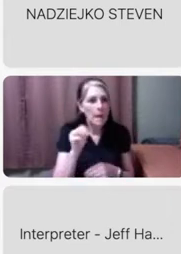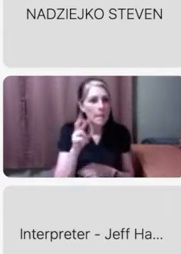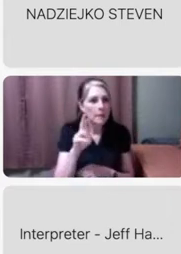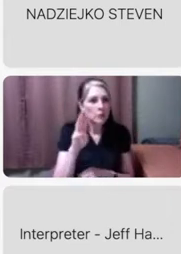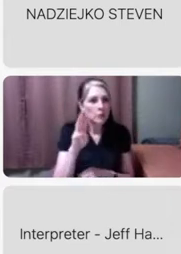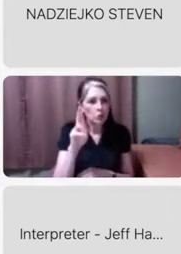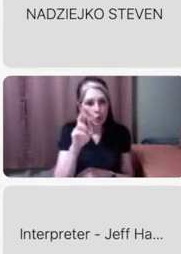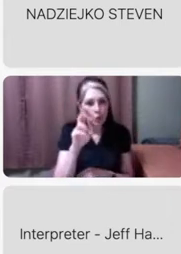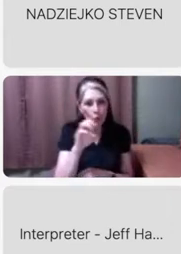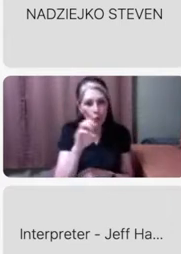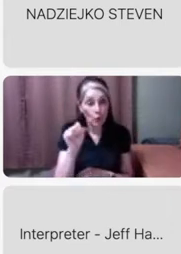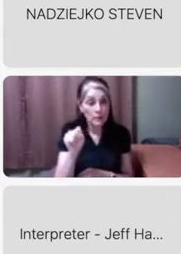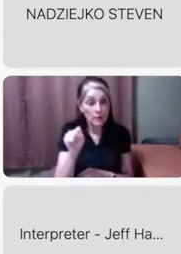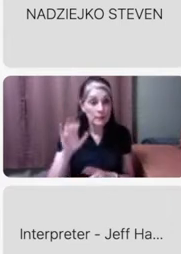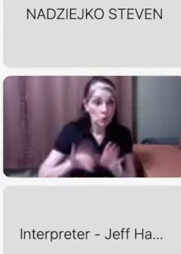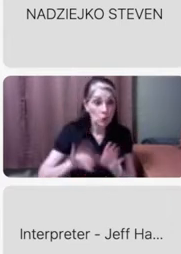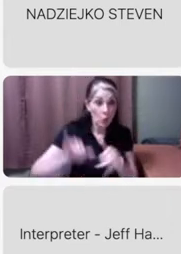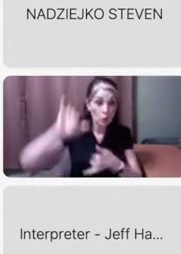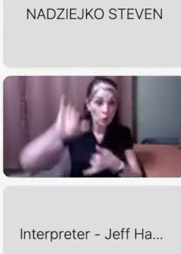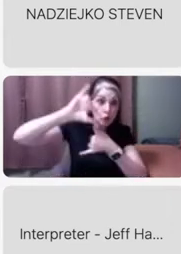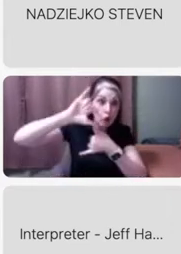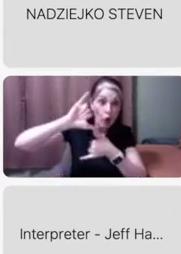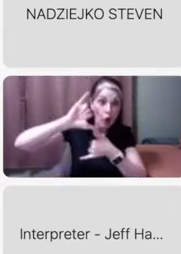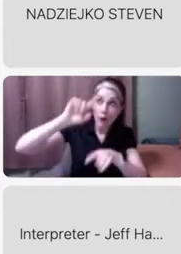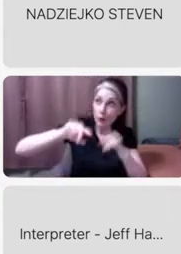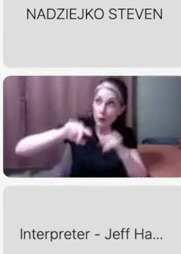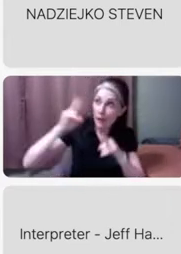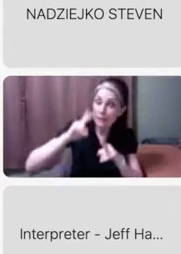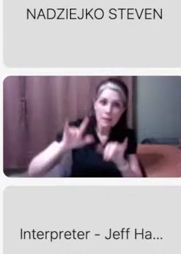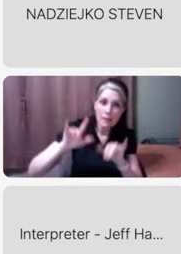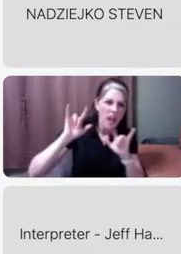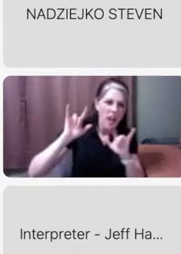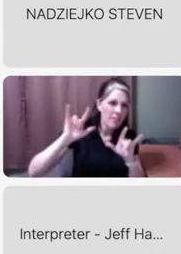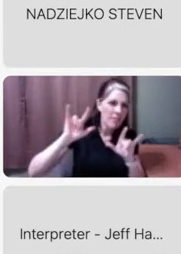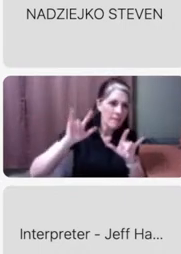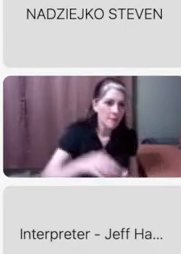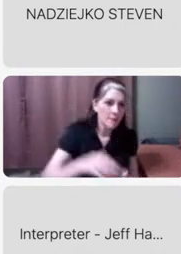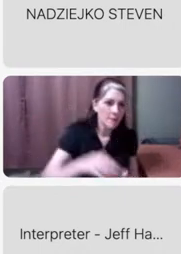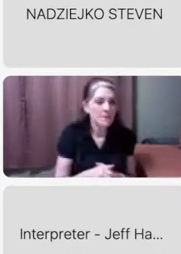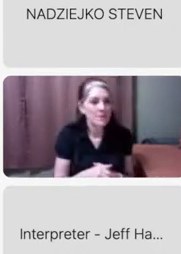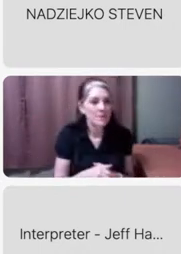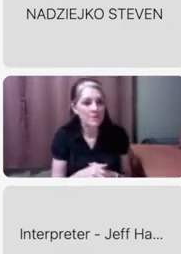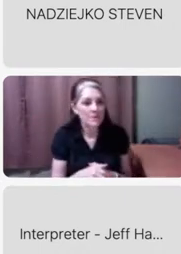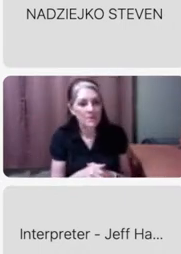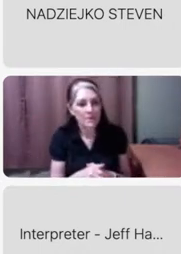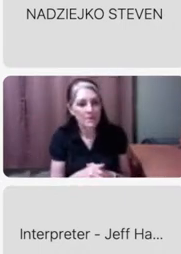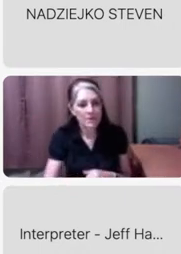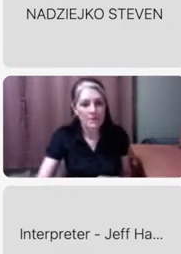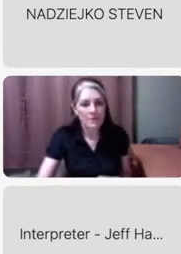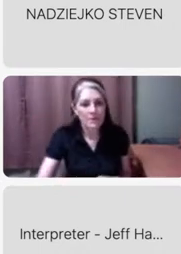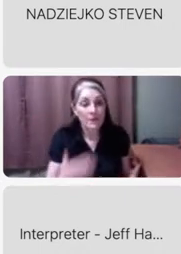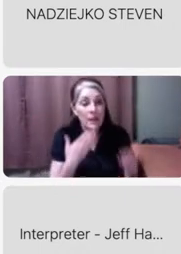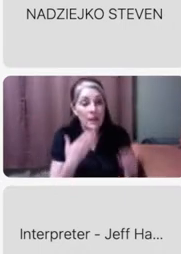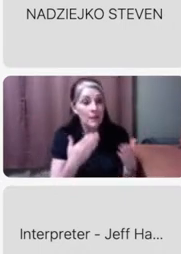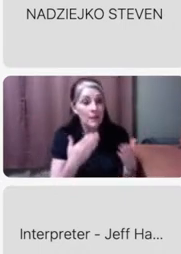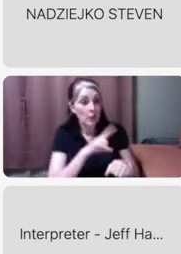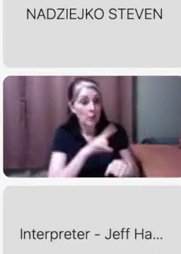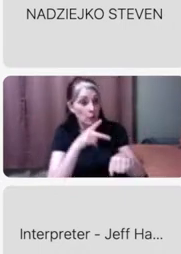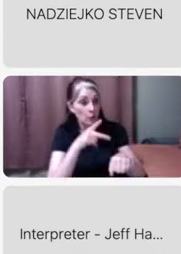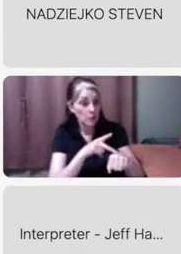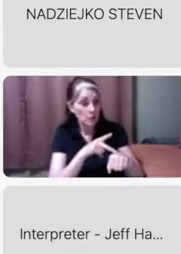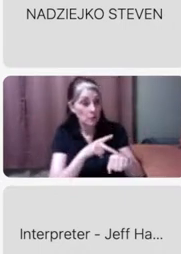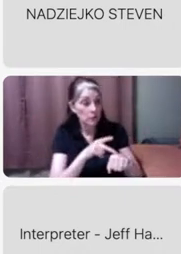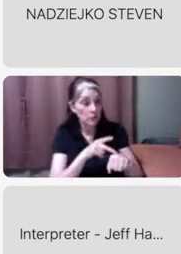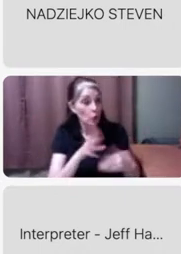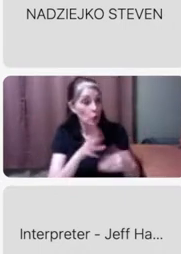him so you know i love him i love him that much but you know thank you principal there also for your leadership there at the